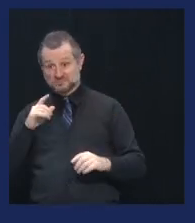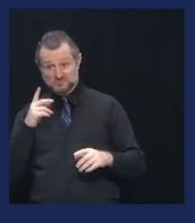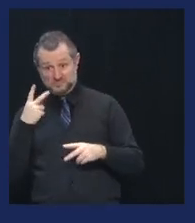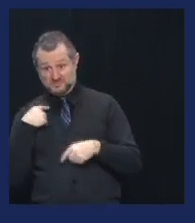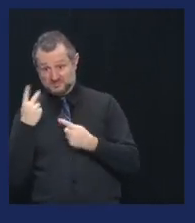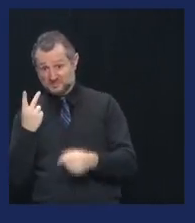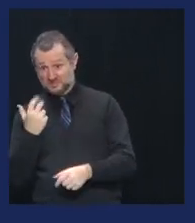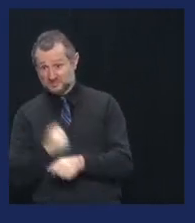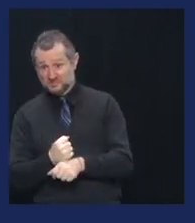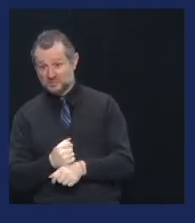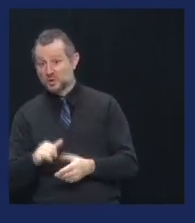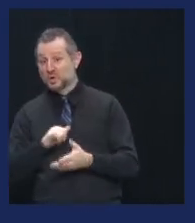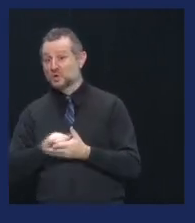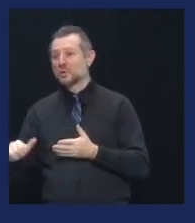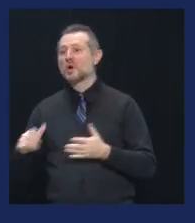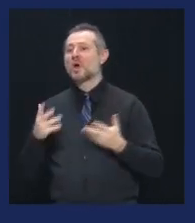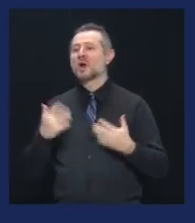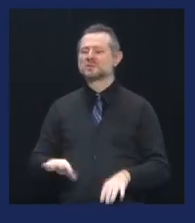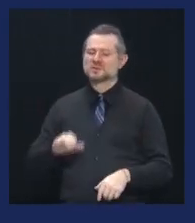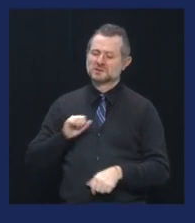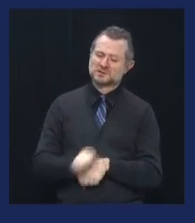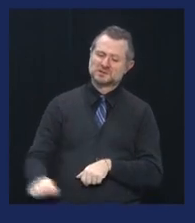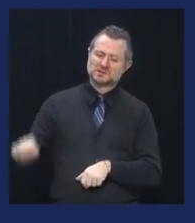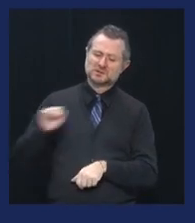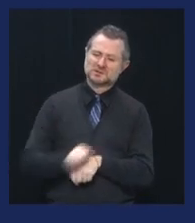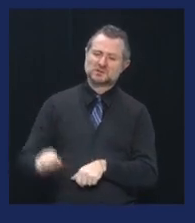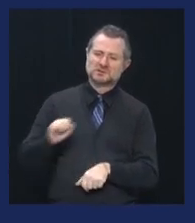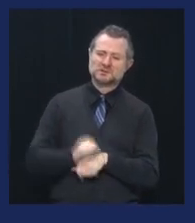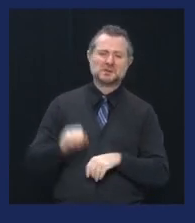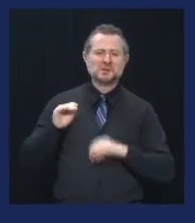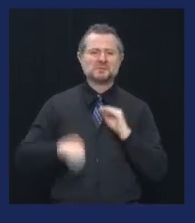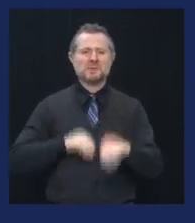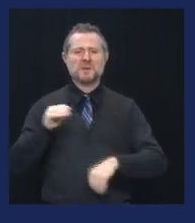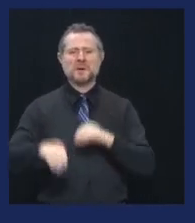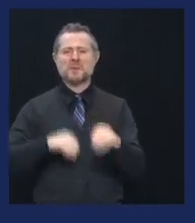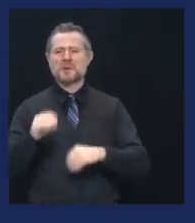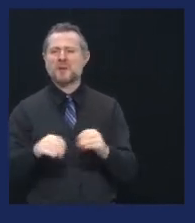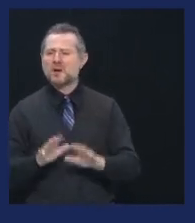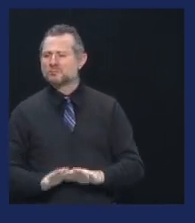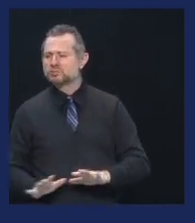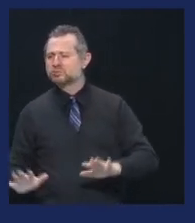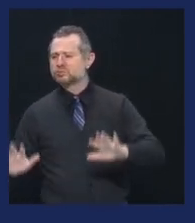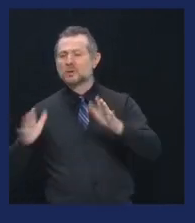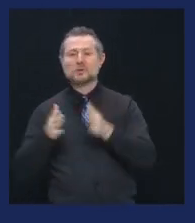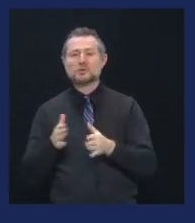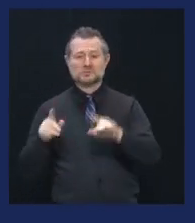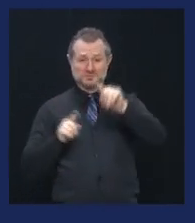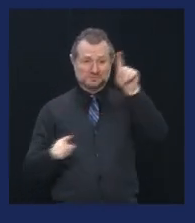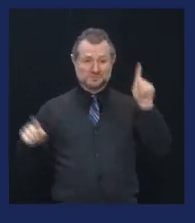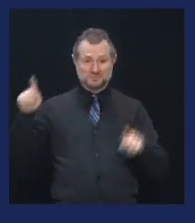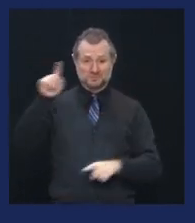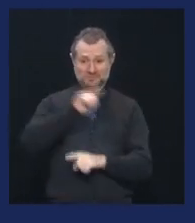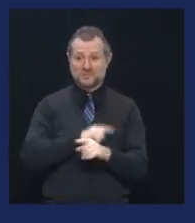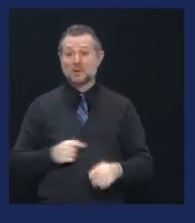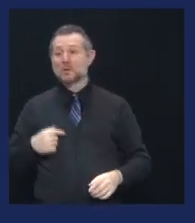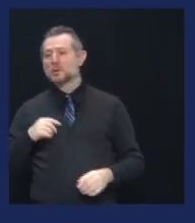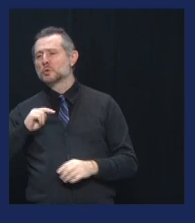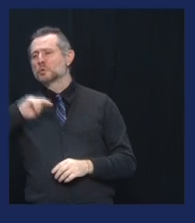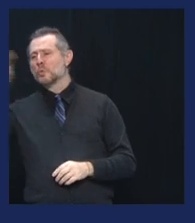its platform on broadband access. Thanks to the state's efforts to expand broadband to every corner of the